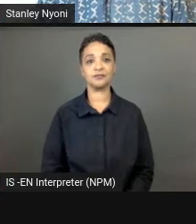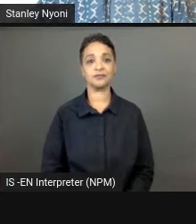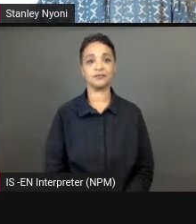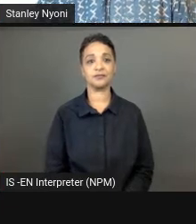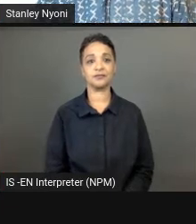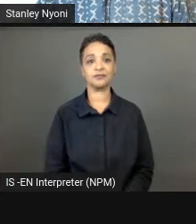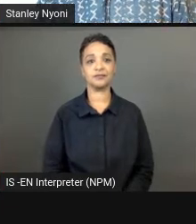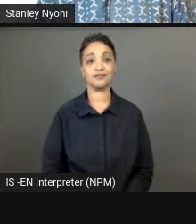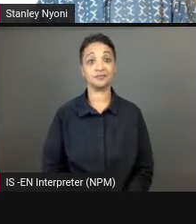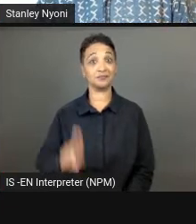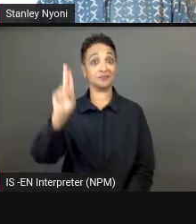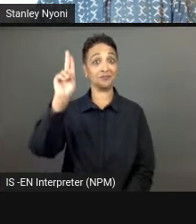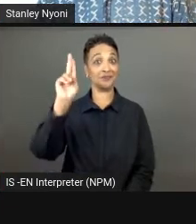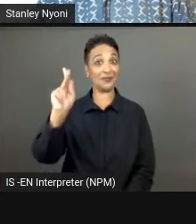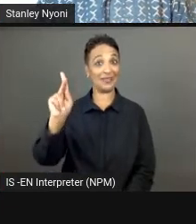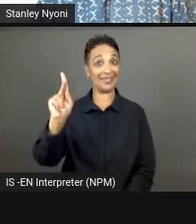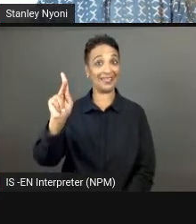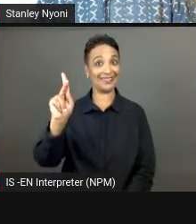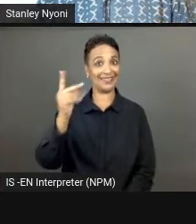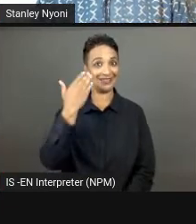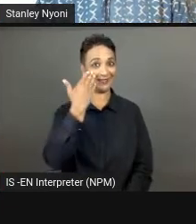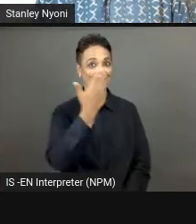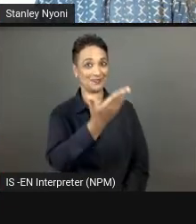UK is coming up.